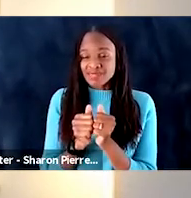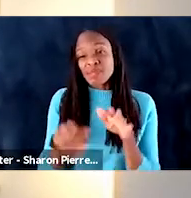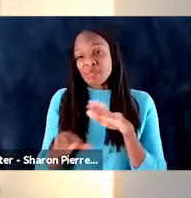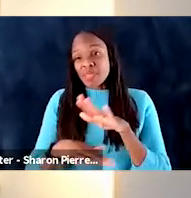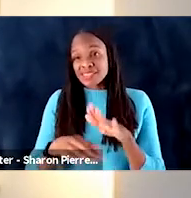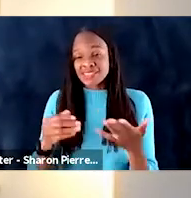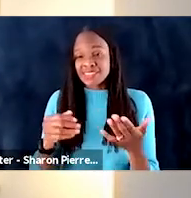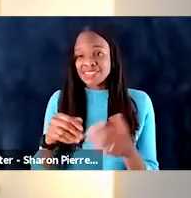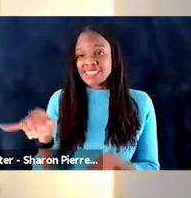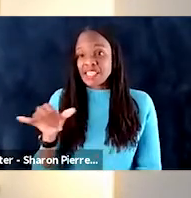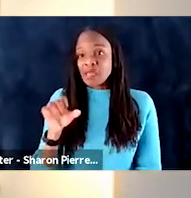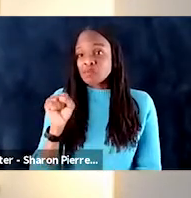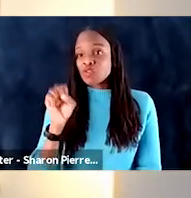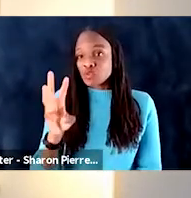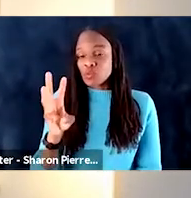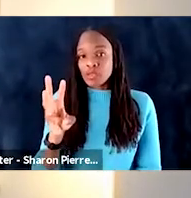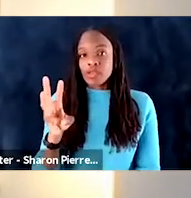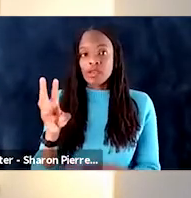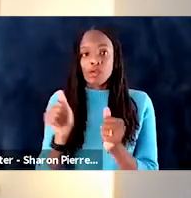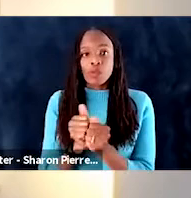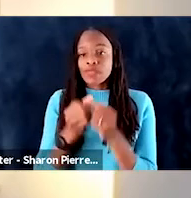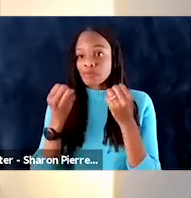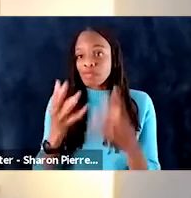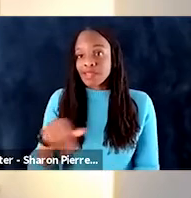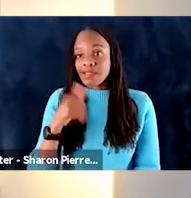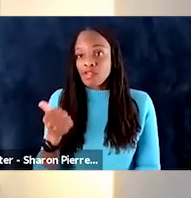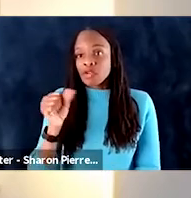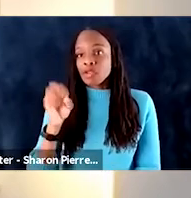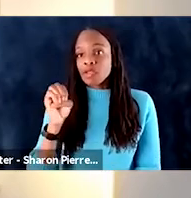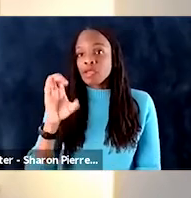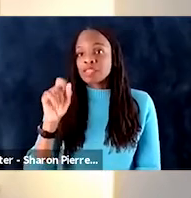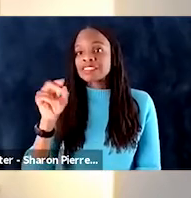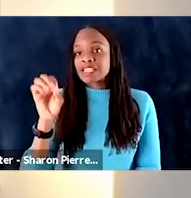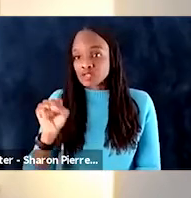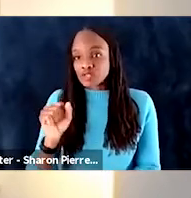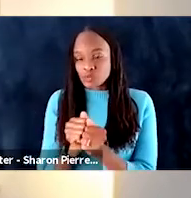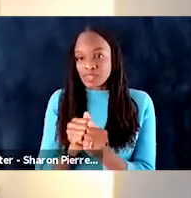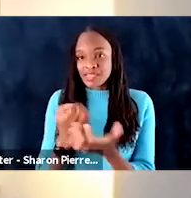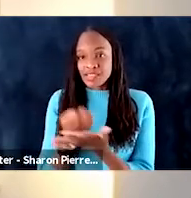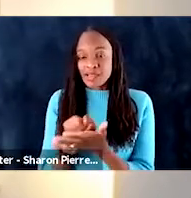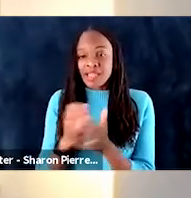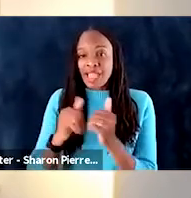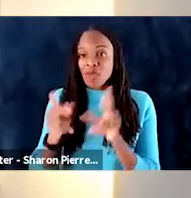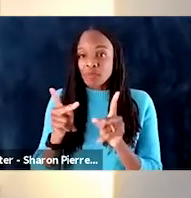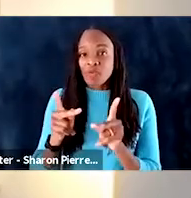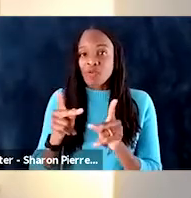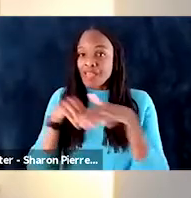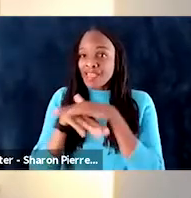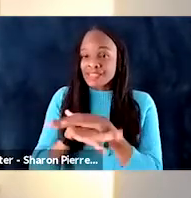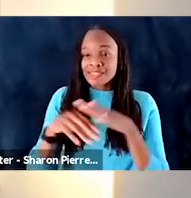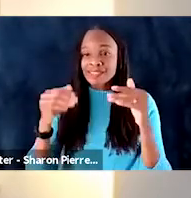the same software across multiple other sectors of the economy. So the way people access housing, the way people